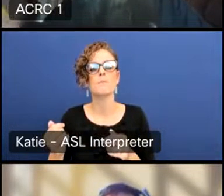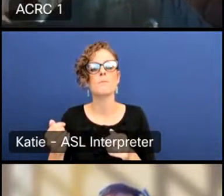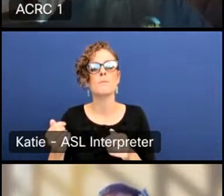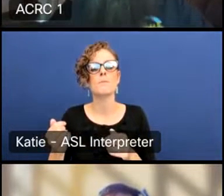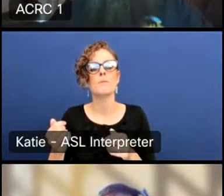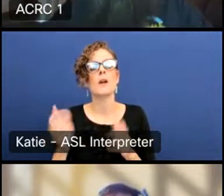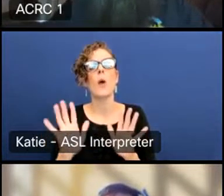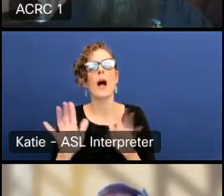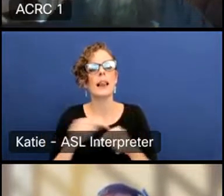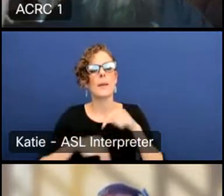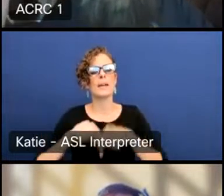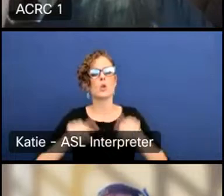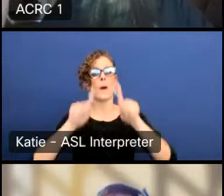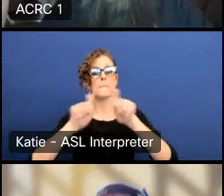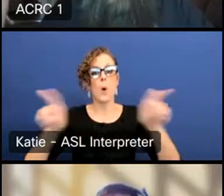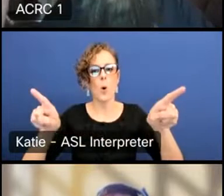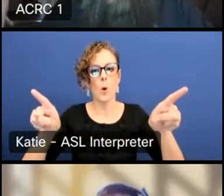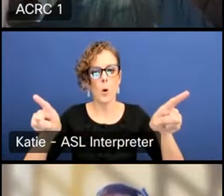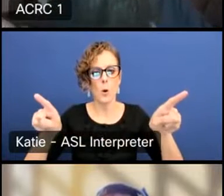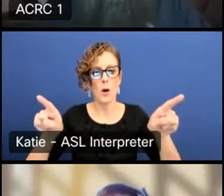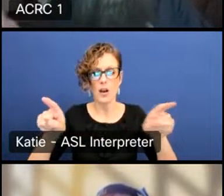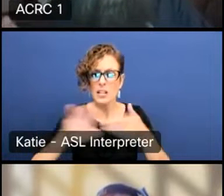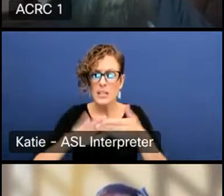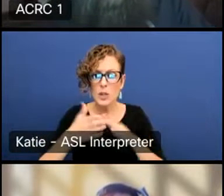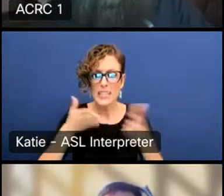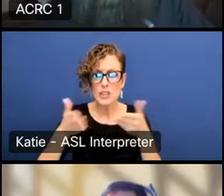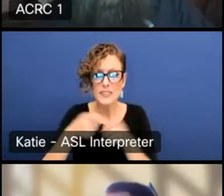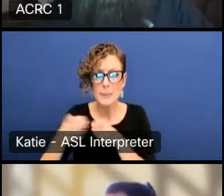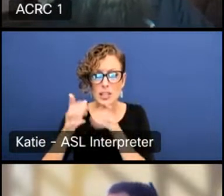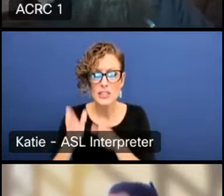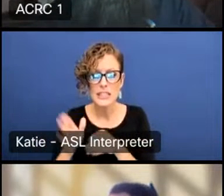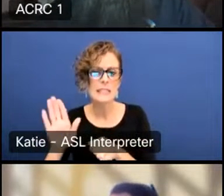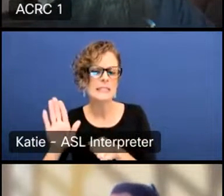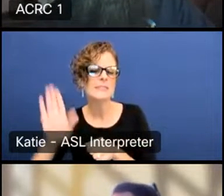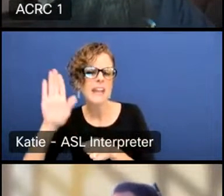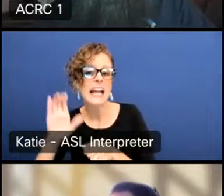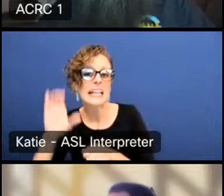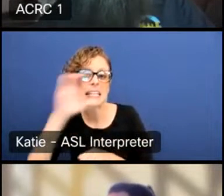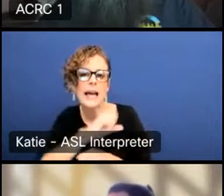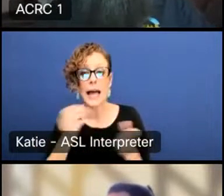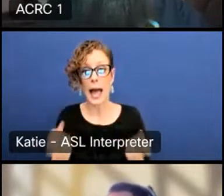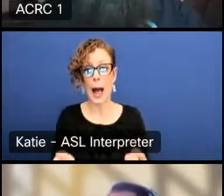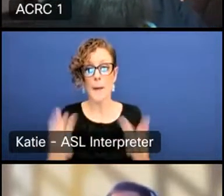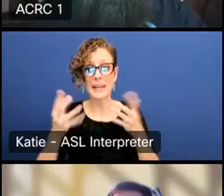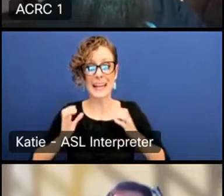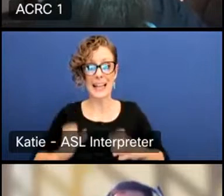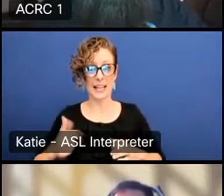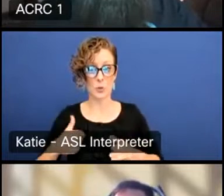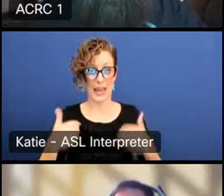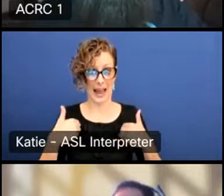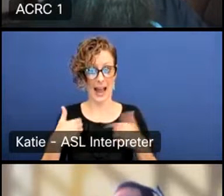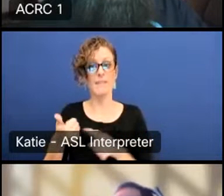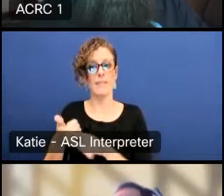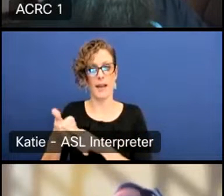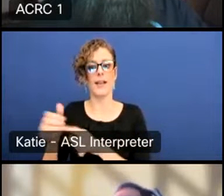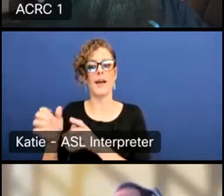guess let me do a poll here. Let's see. Do we have any community services specialists that can guess how many clients we have that have alternative